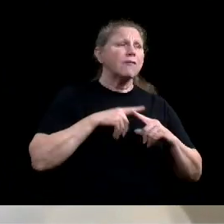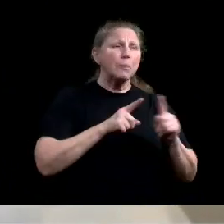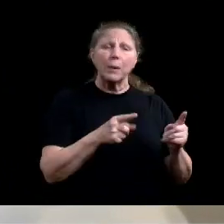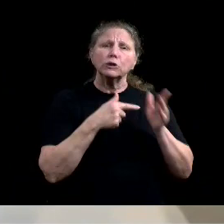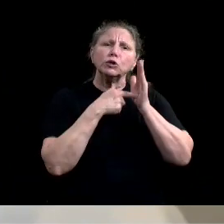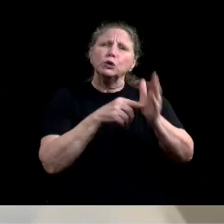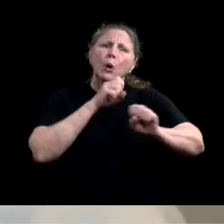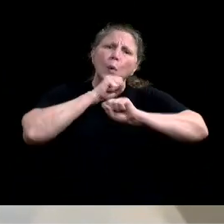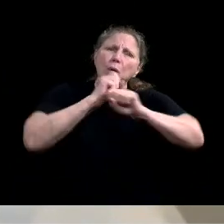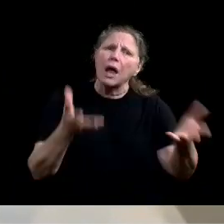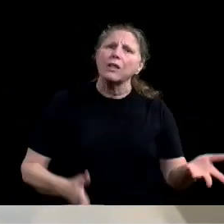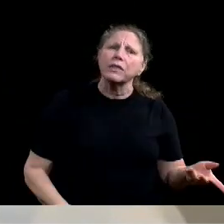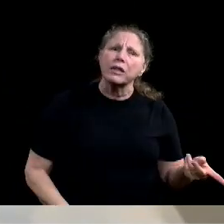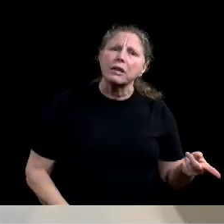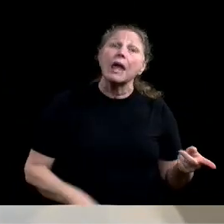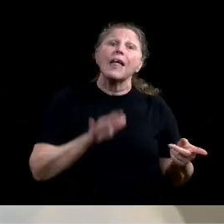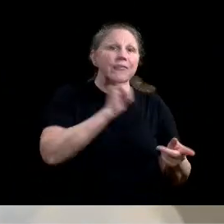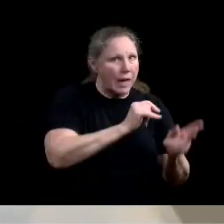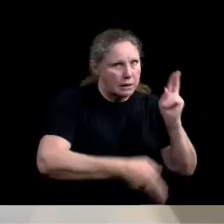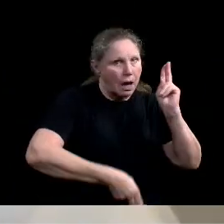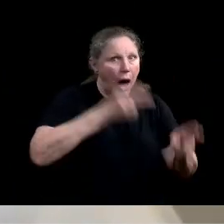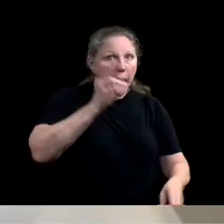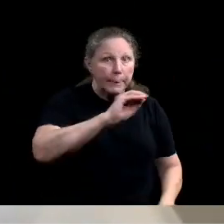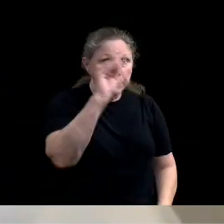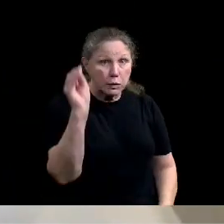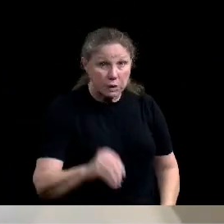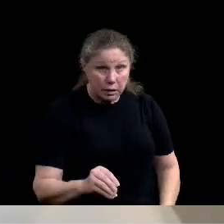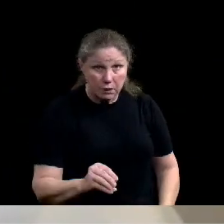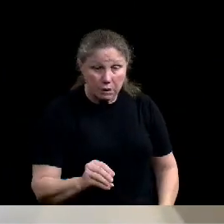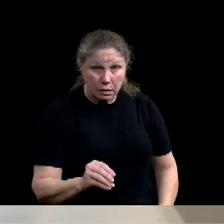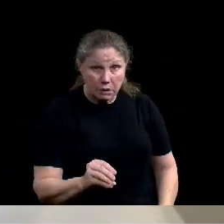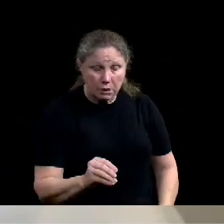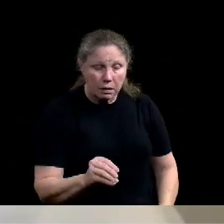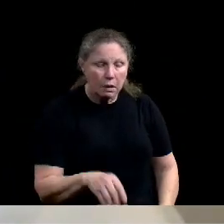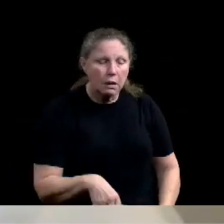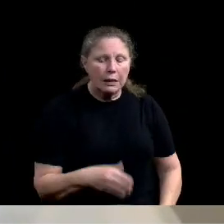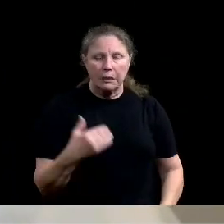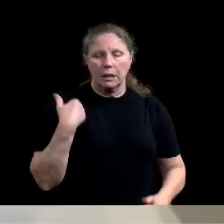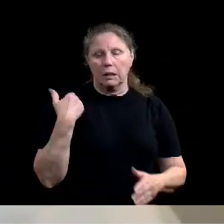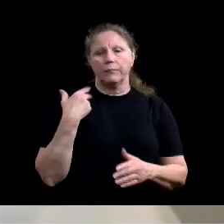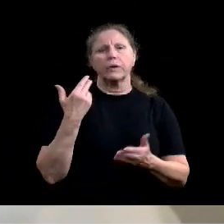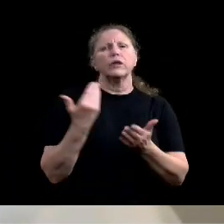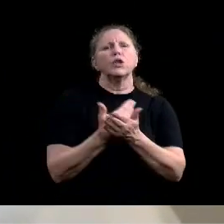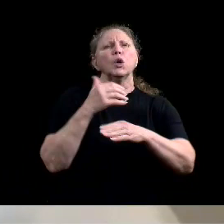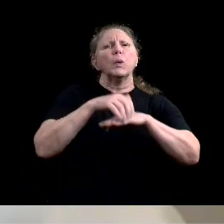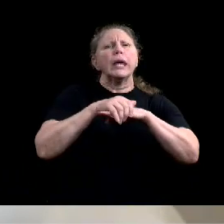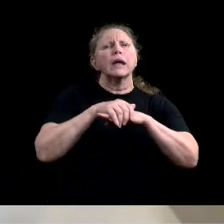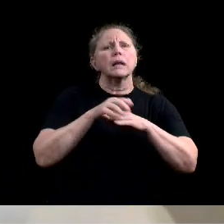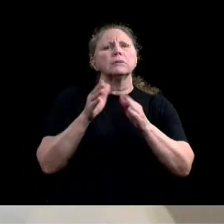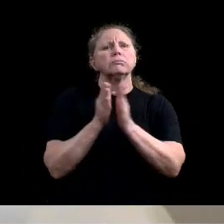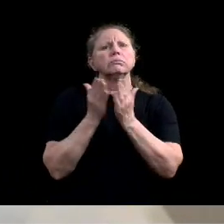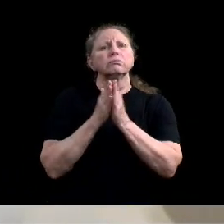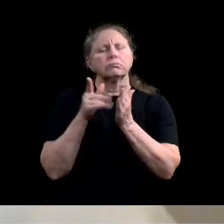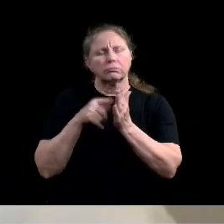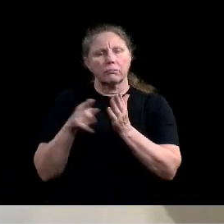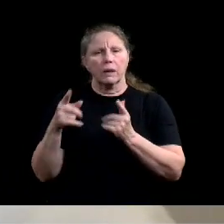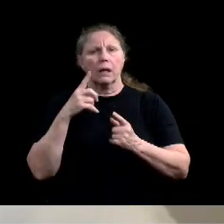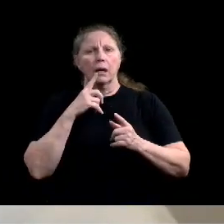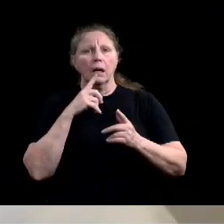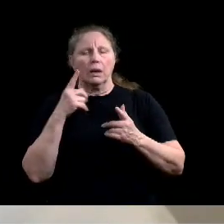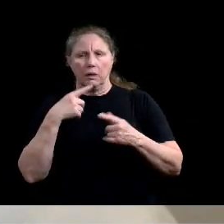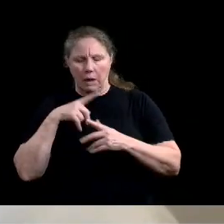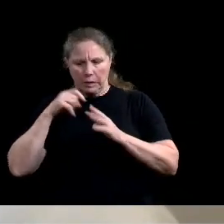the New England Journal last week published a report about in a maternity ward in New